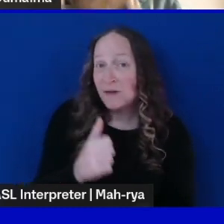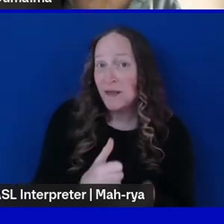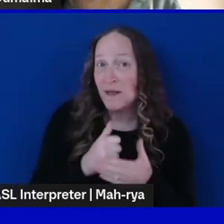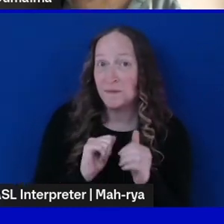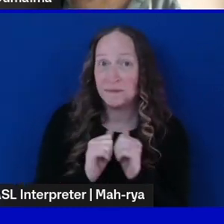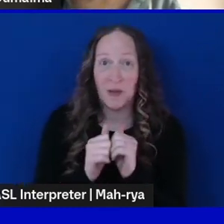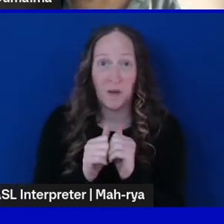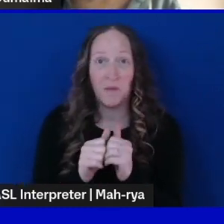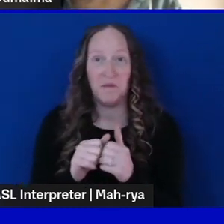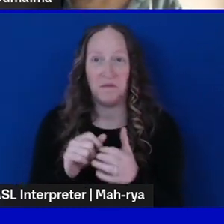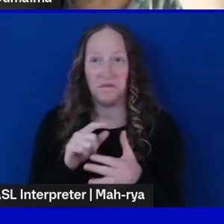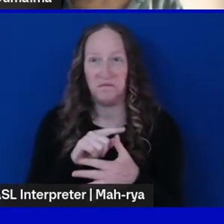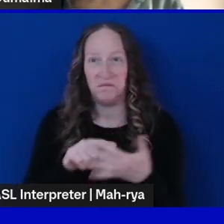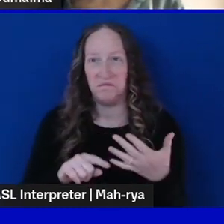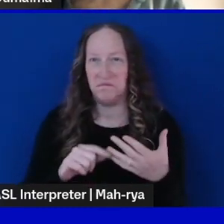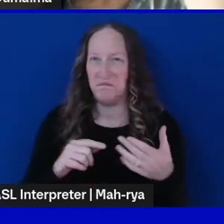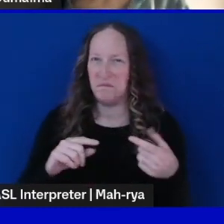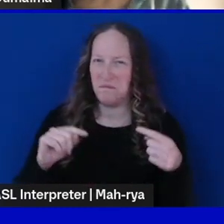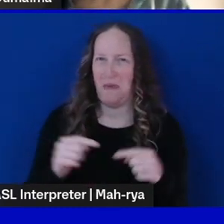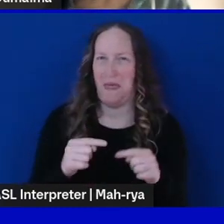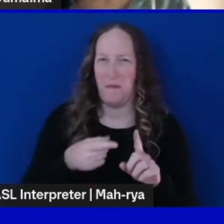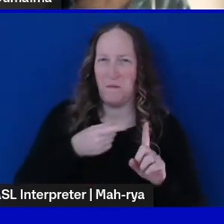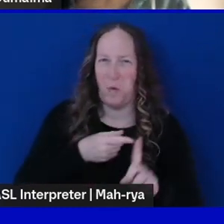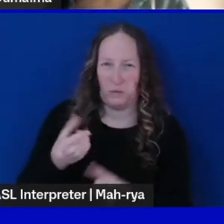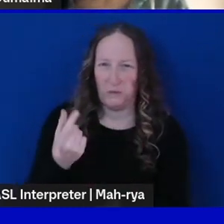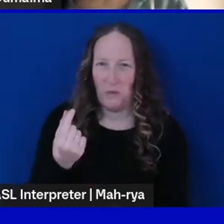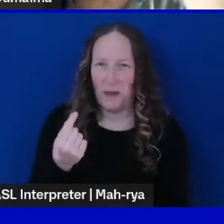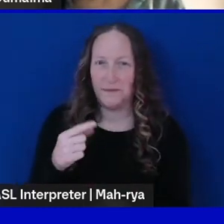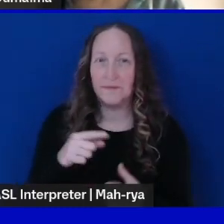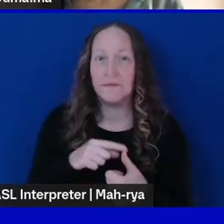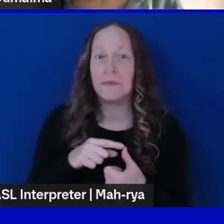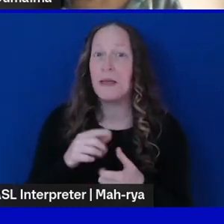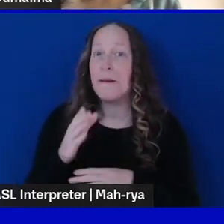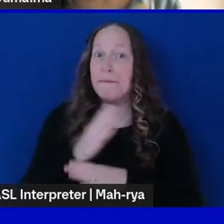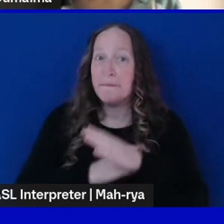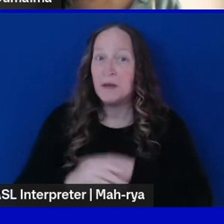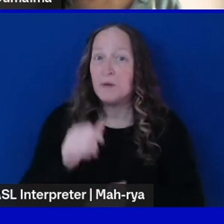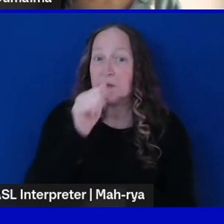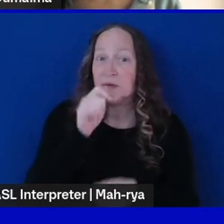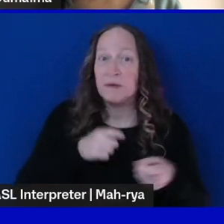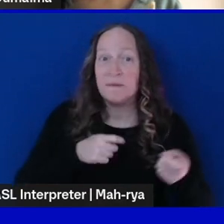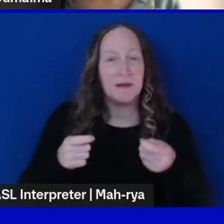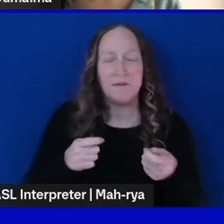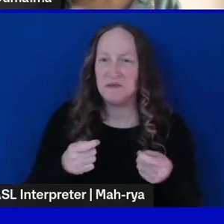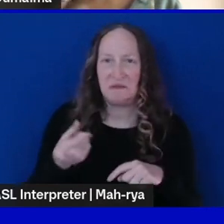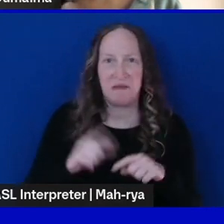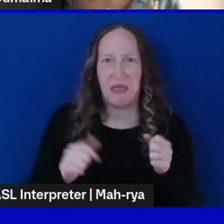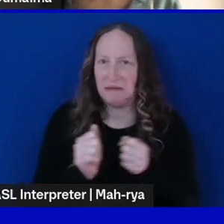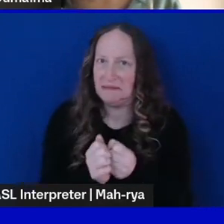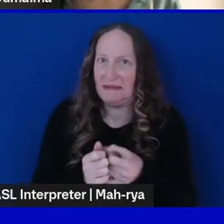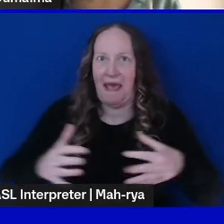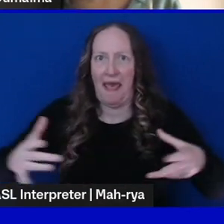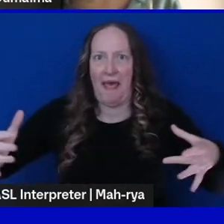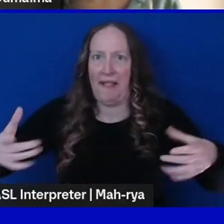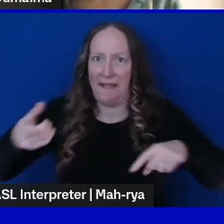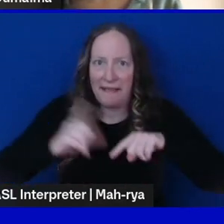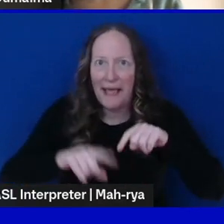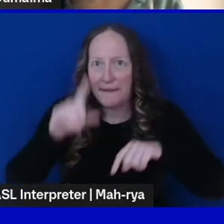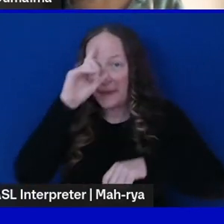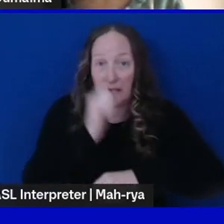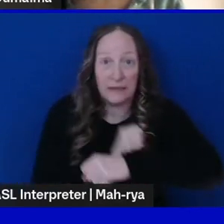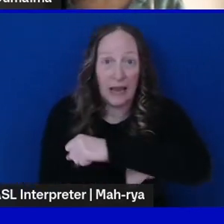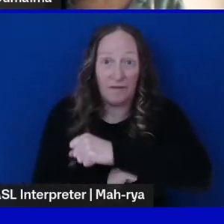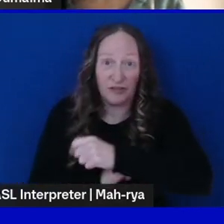these main pain points for us. So manual secret management being not scalable because as our infrastructure